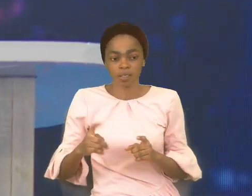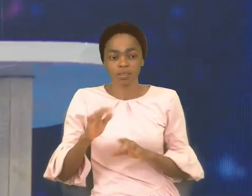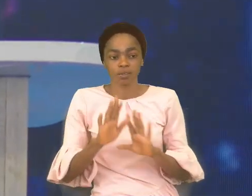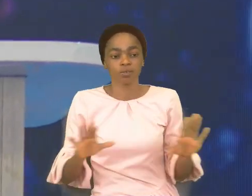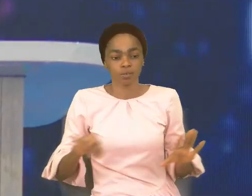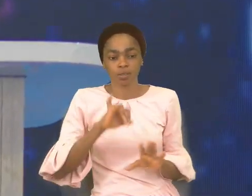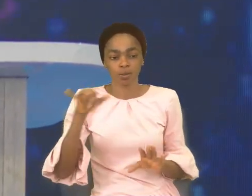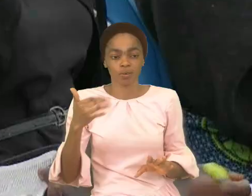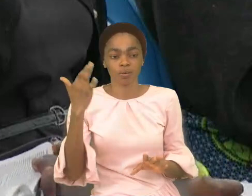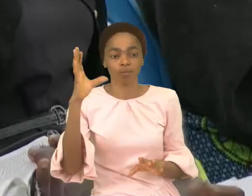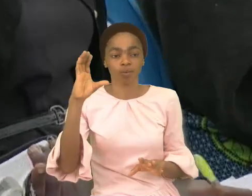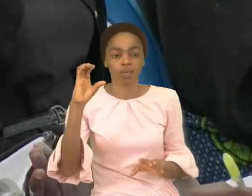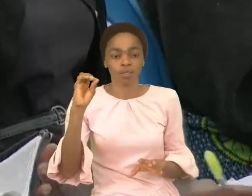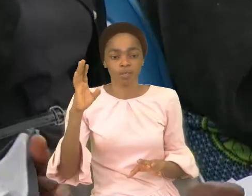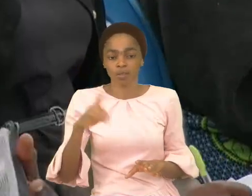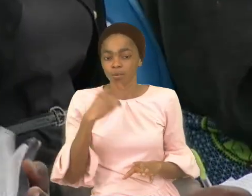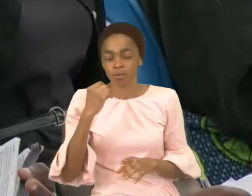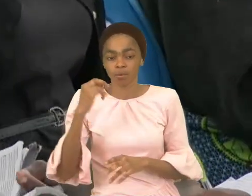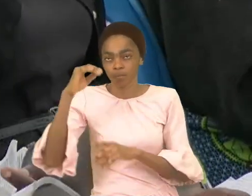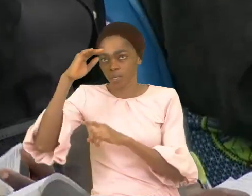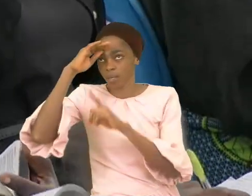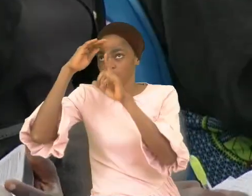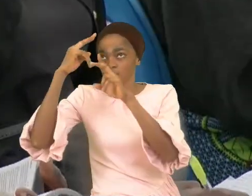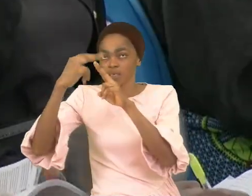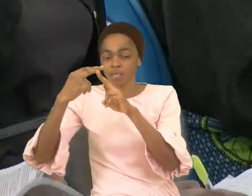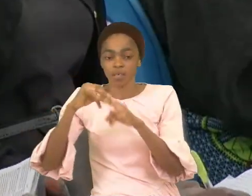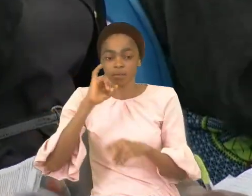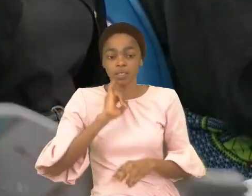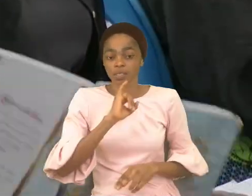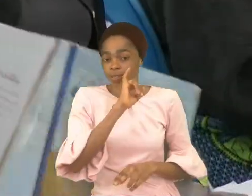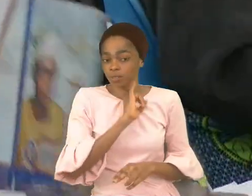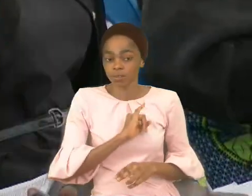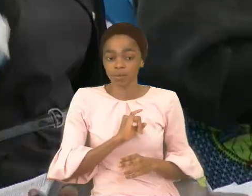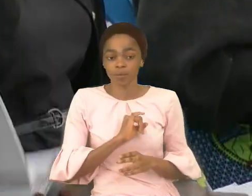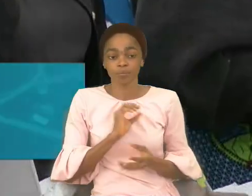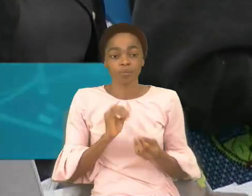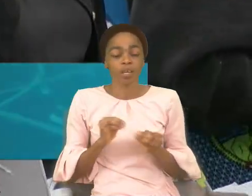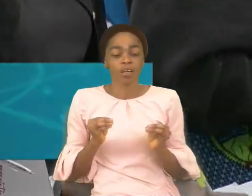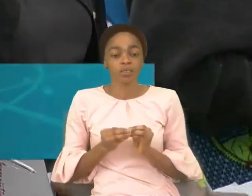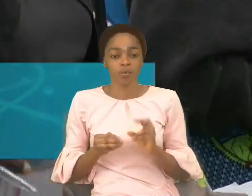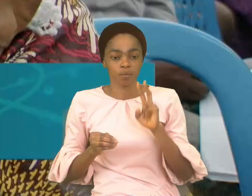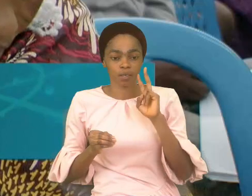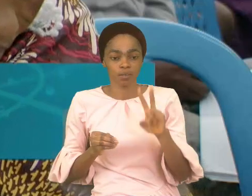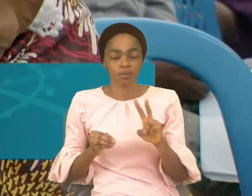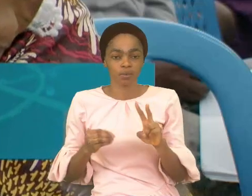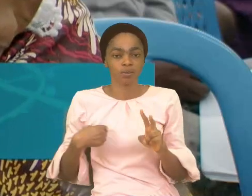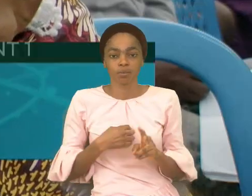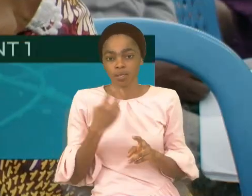there. Number two, we're talking about the idolatry that is still reigning.